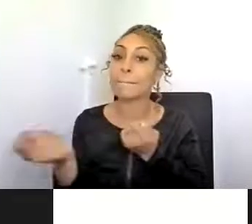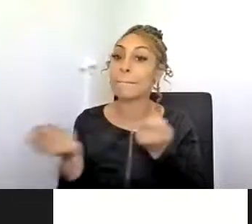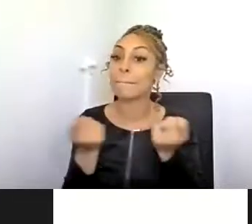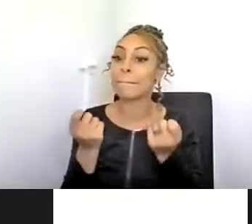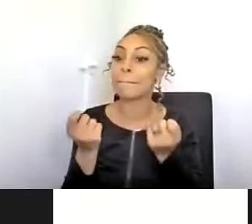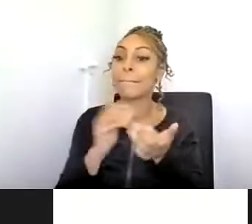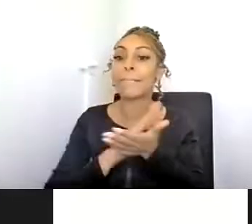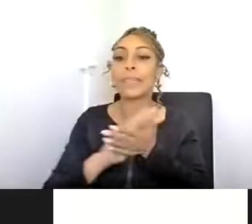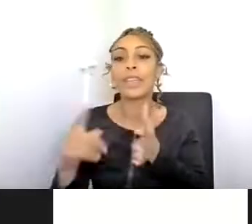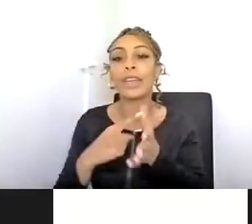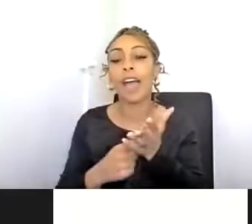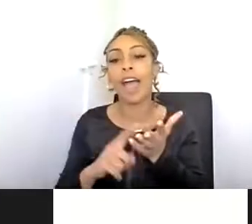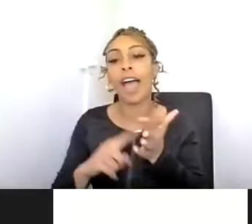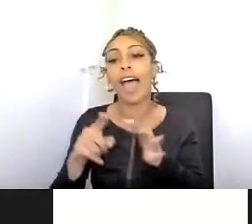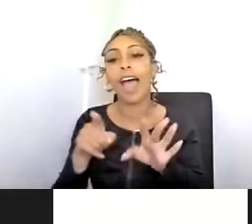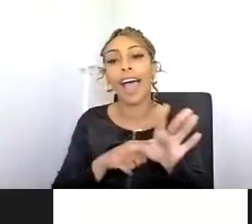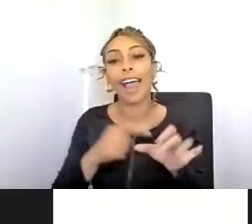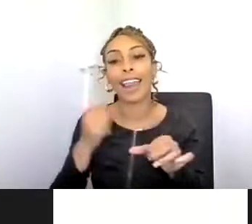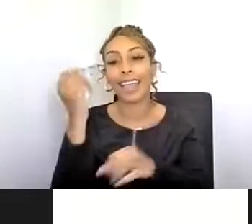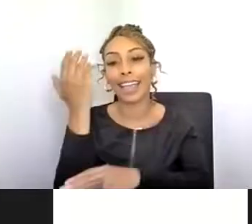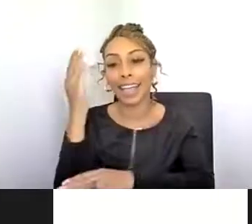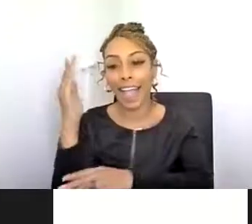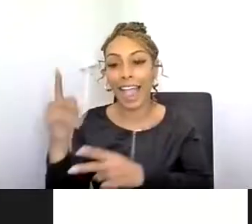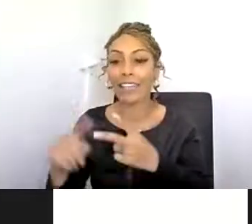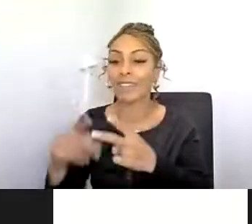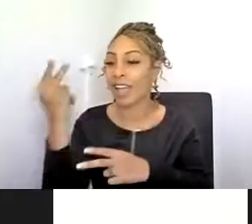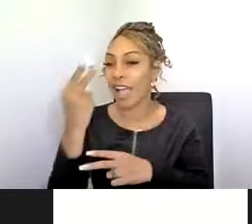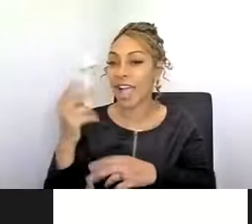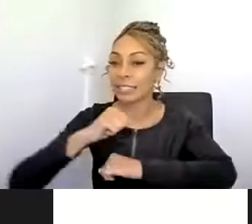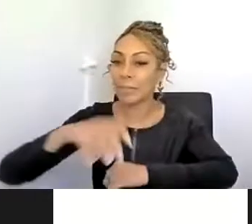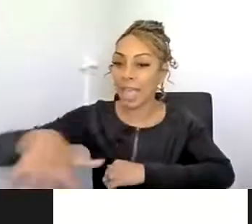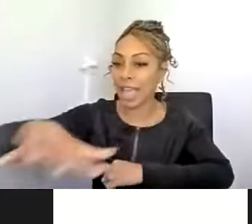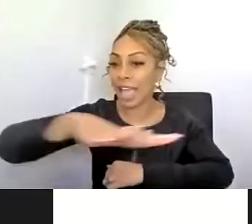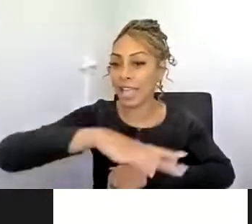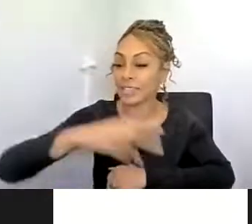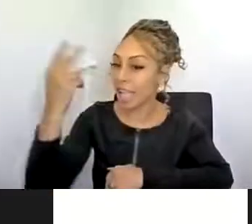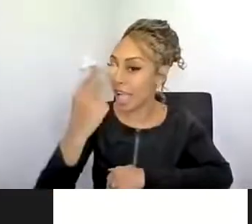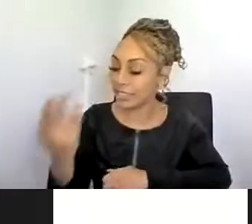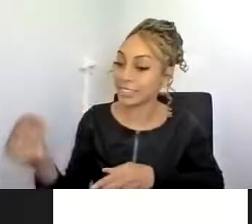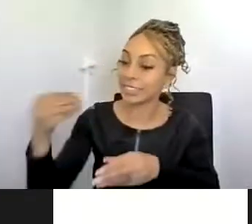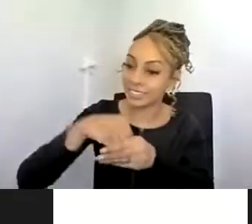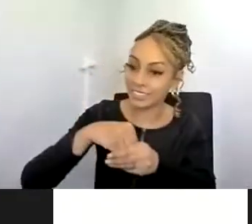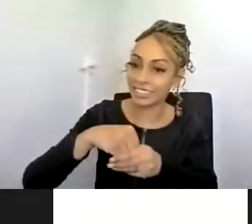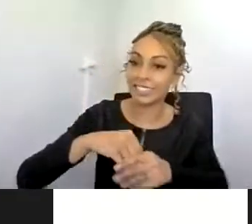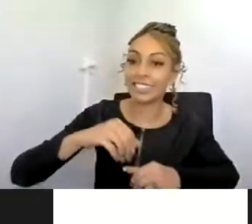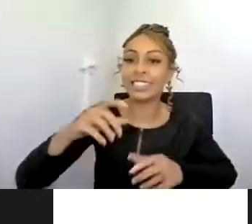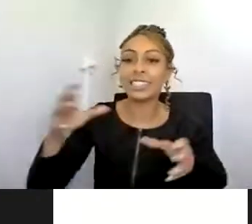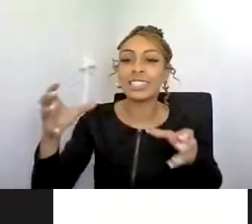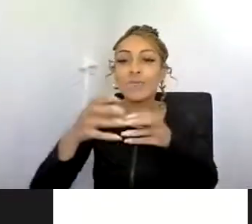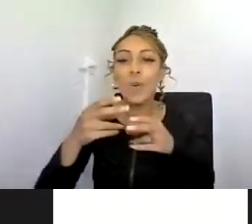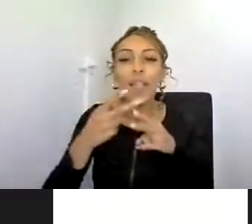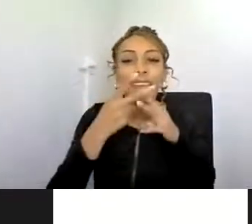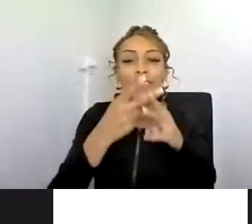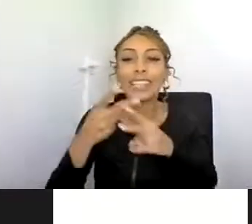Harley Gallery, we ran them at Art Space in Coventry. Artists also took part in a small visiting